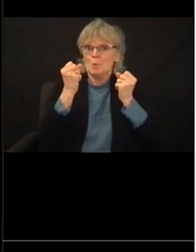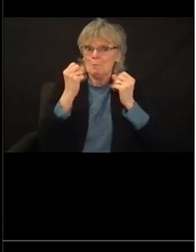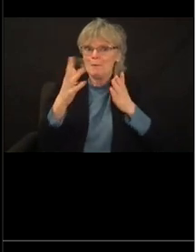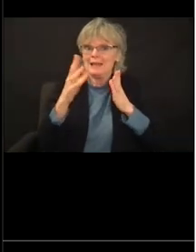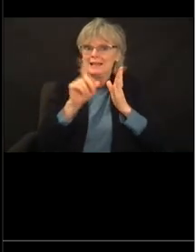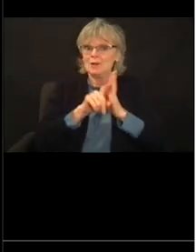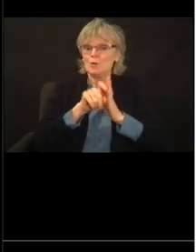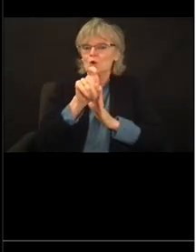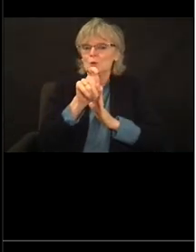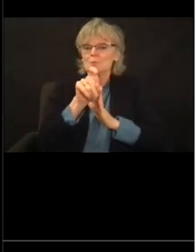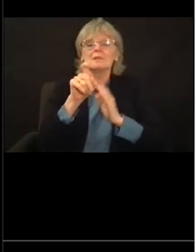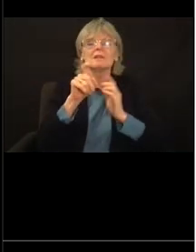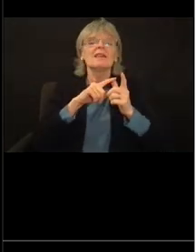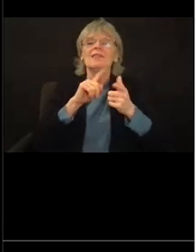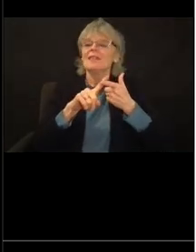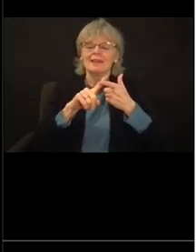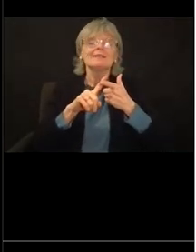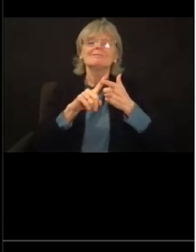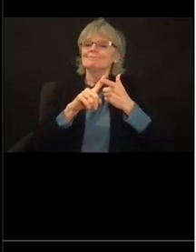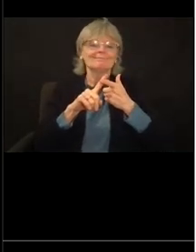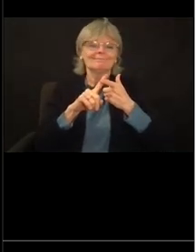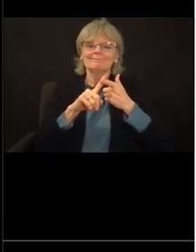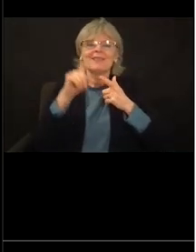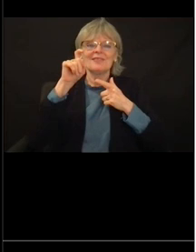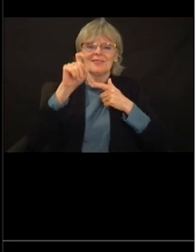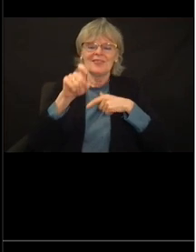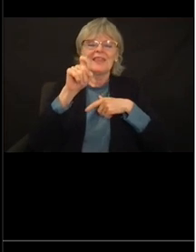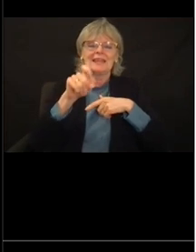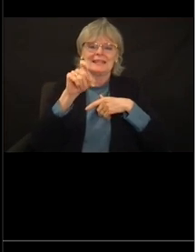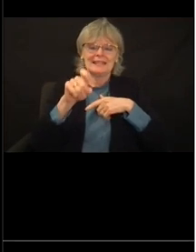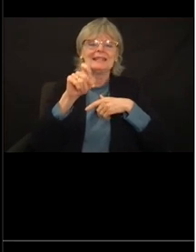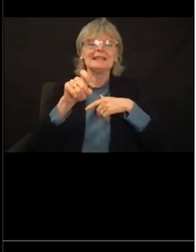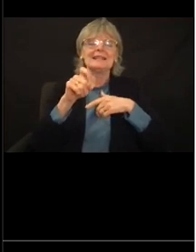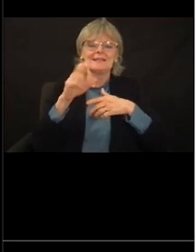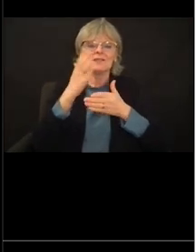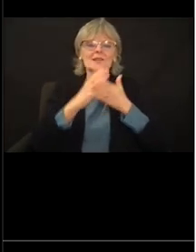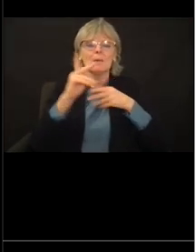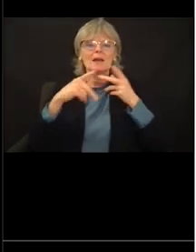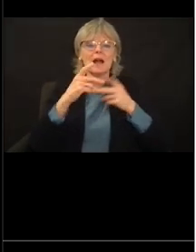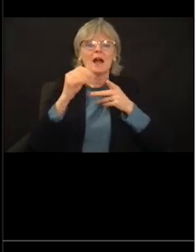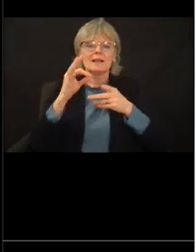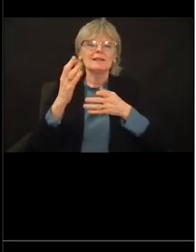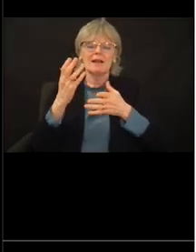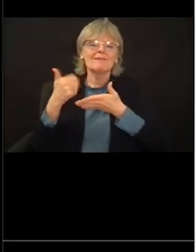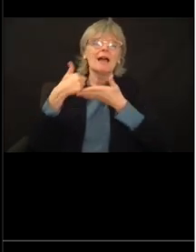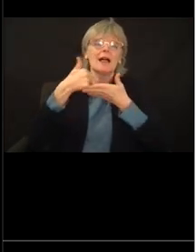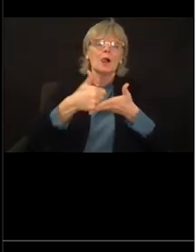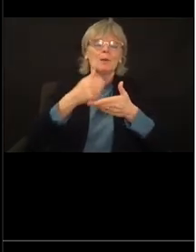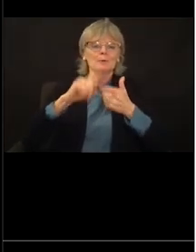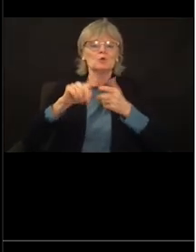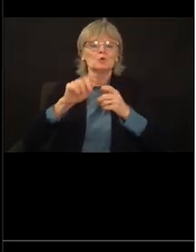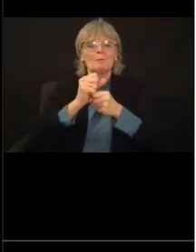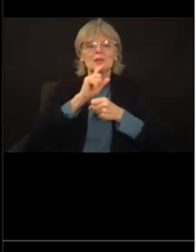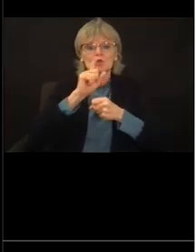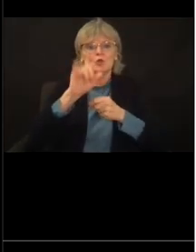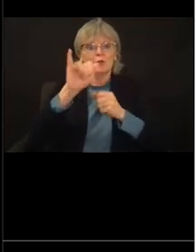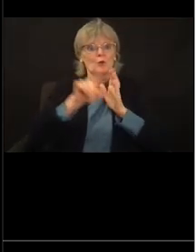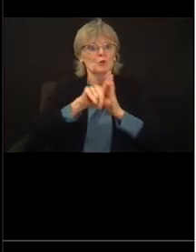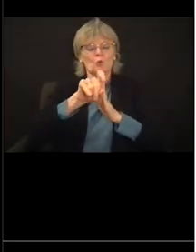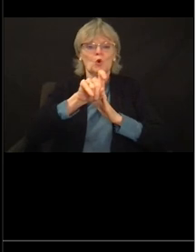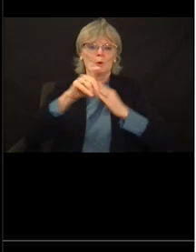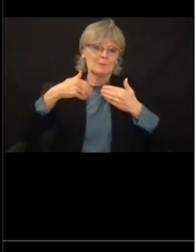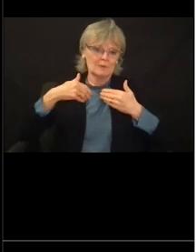when they need intervention and medication to rid their body of those worms. Great, thank you for answering all those questions. I'm